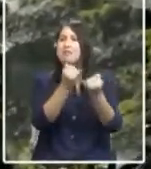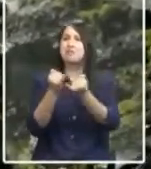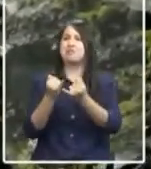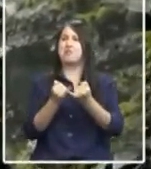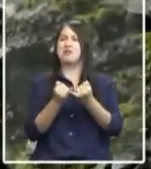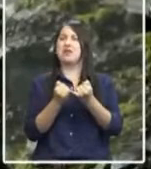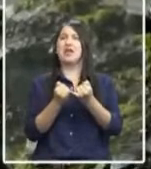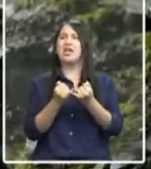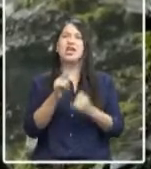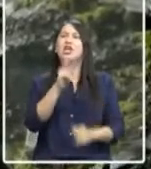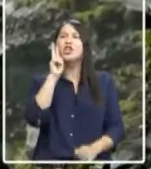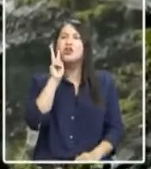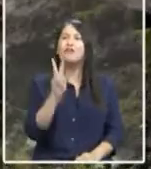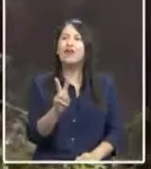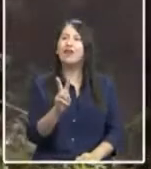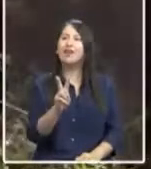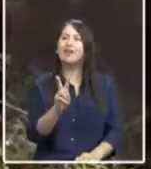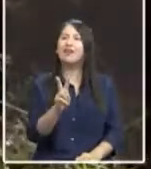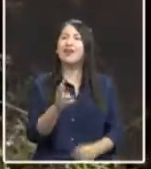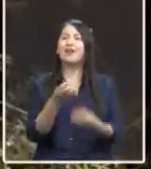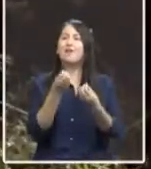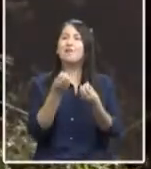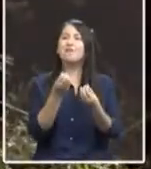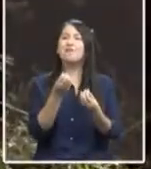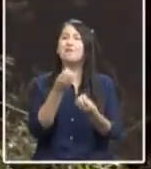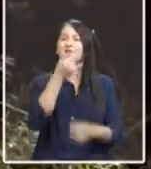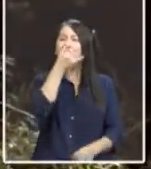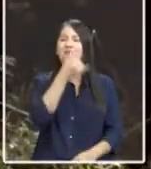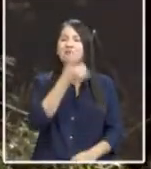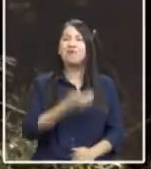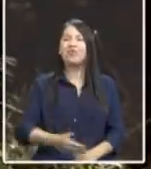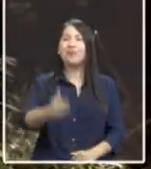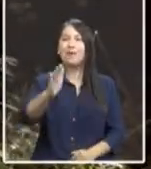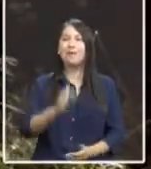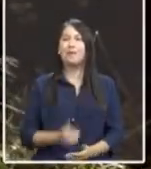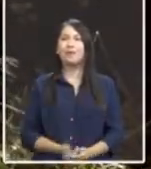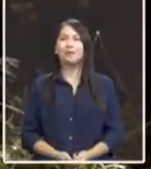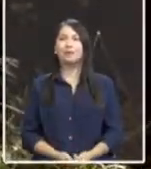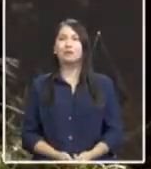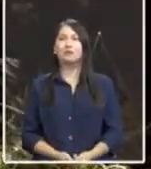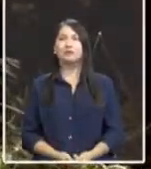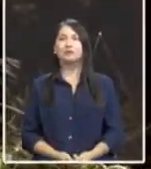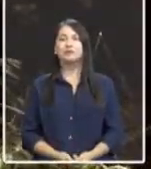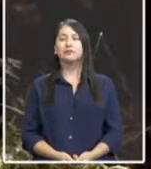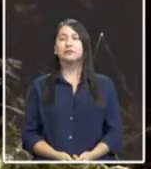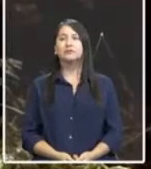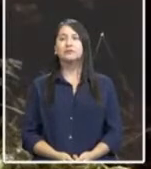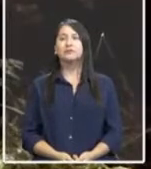not seeing for a lot of time.